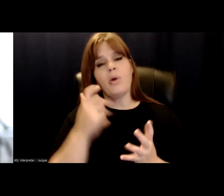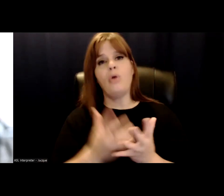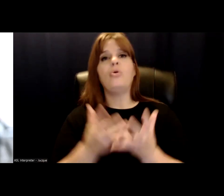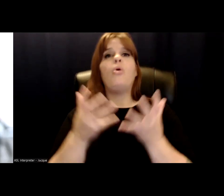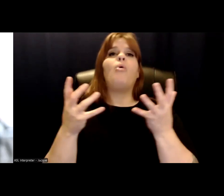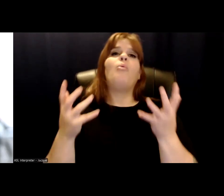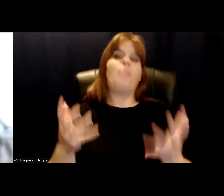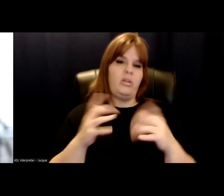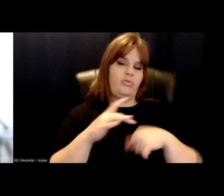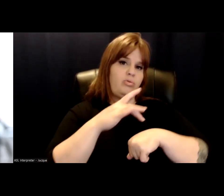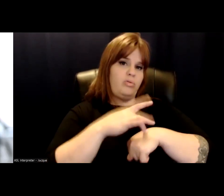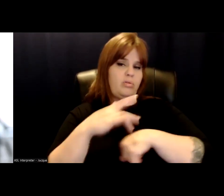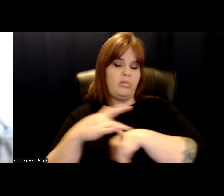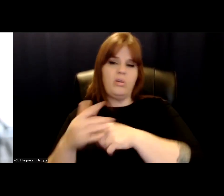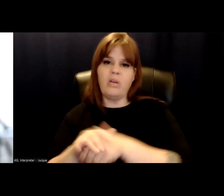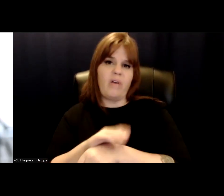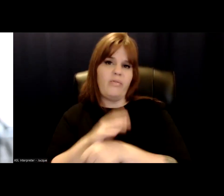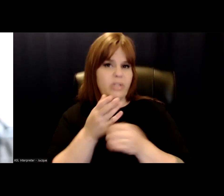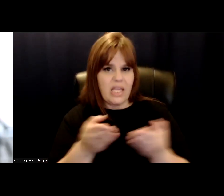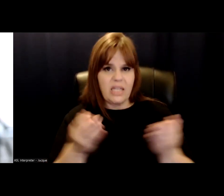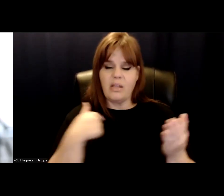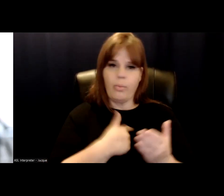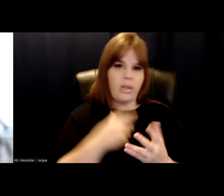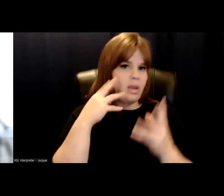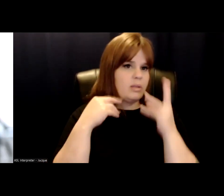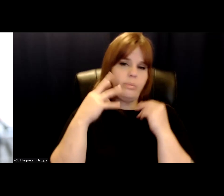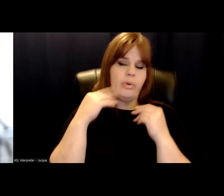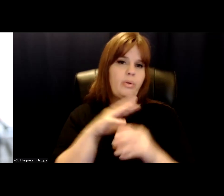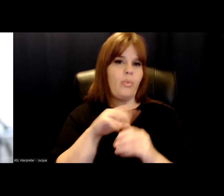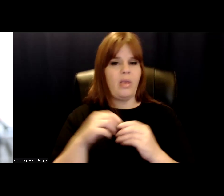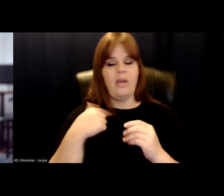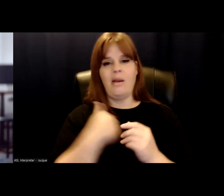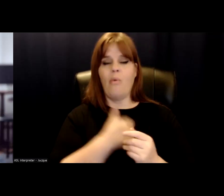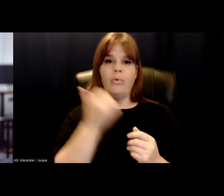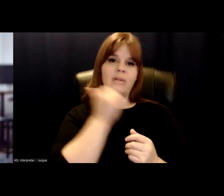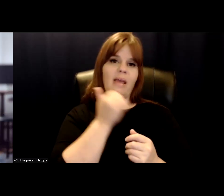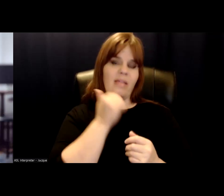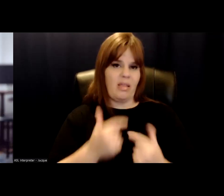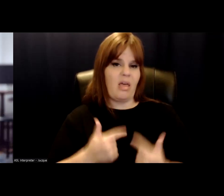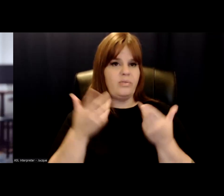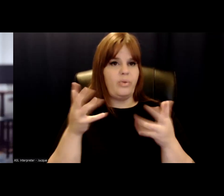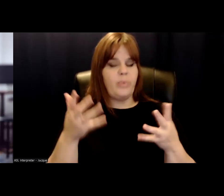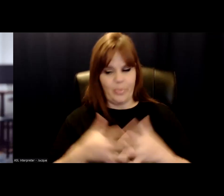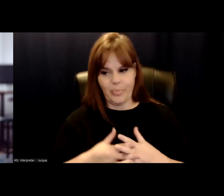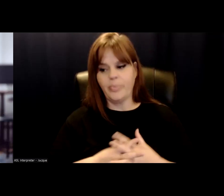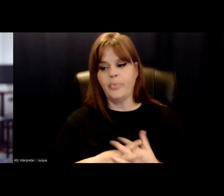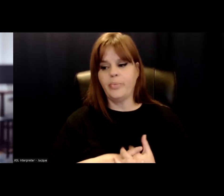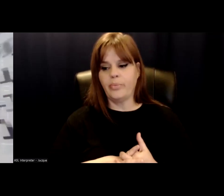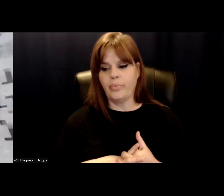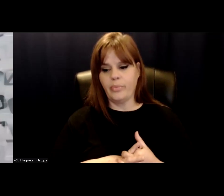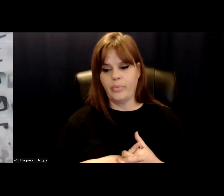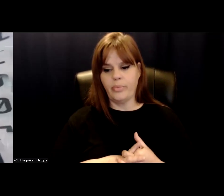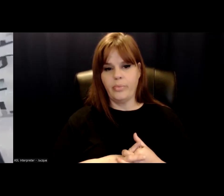touches on things that we experience in our daily lives already. So I think of like the brain having